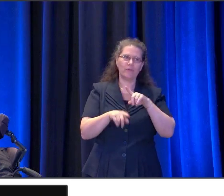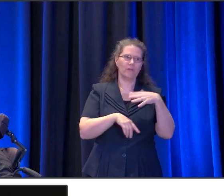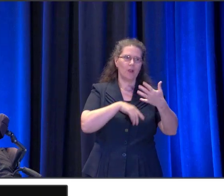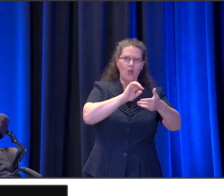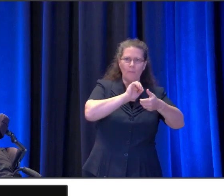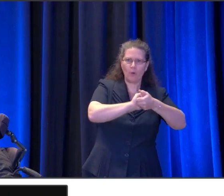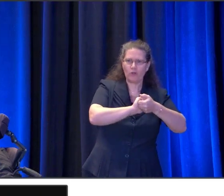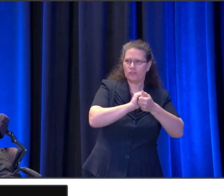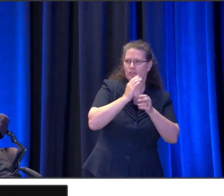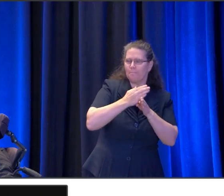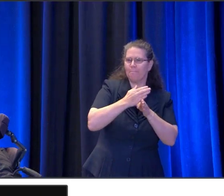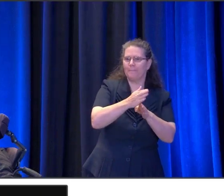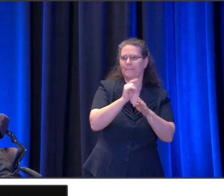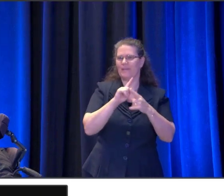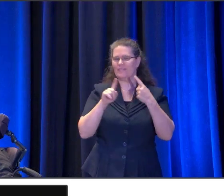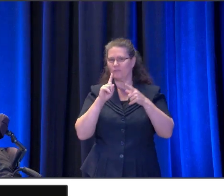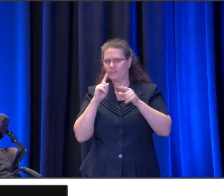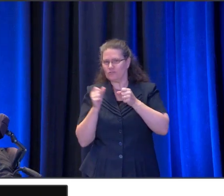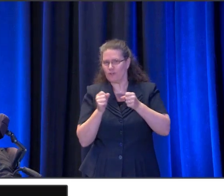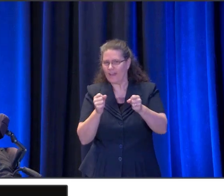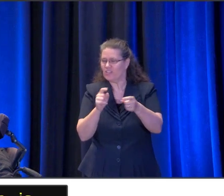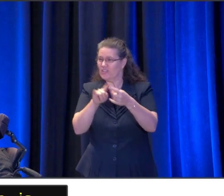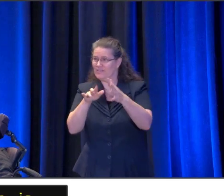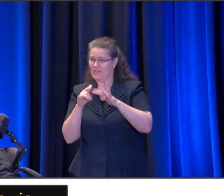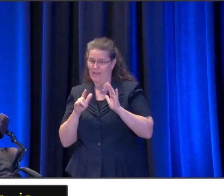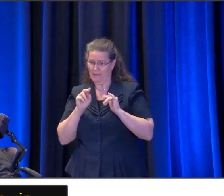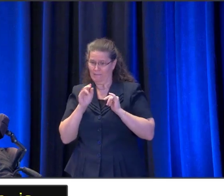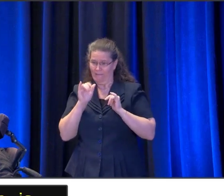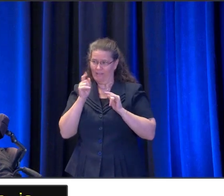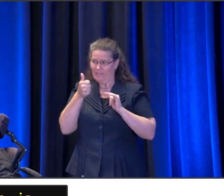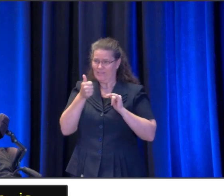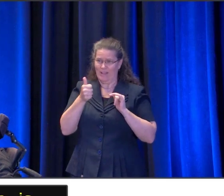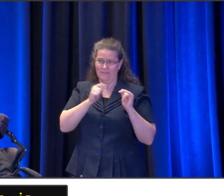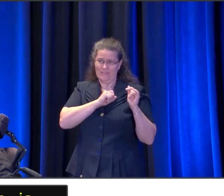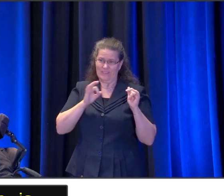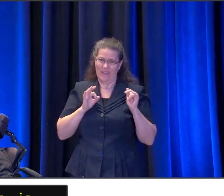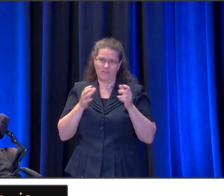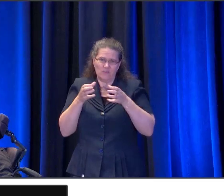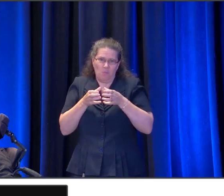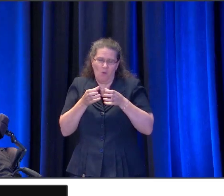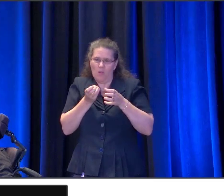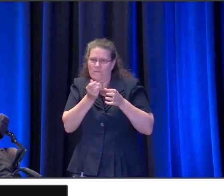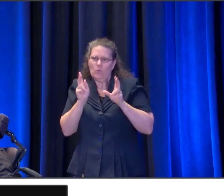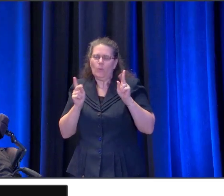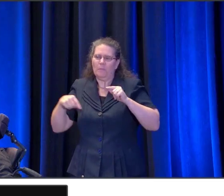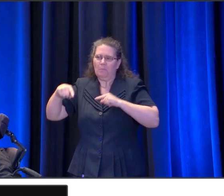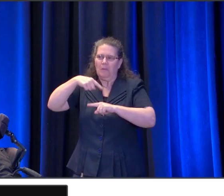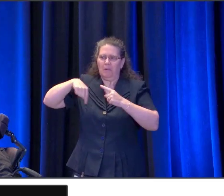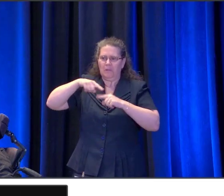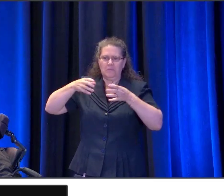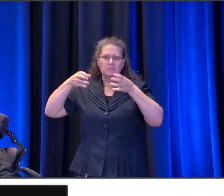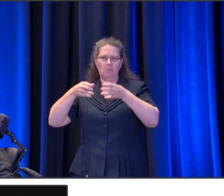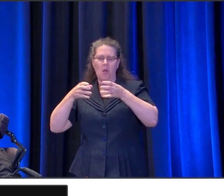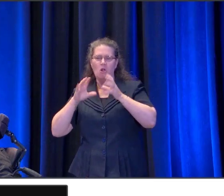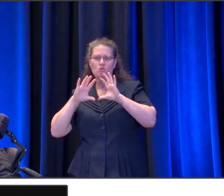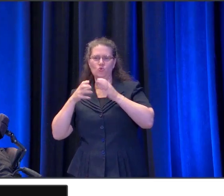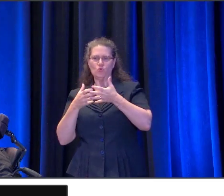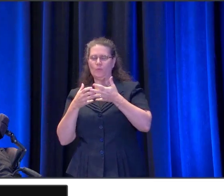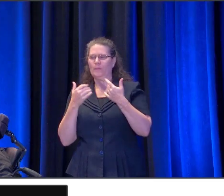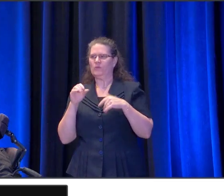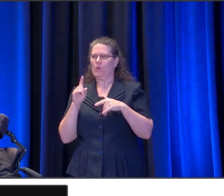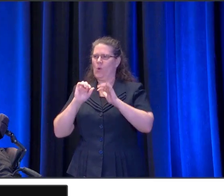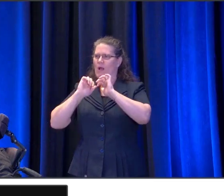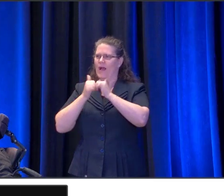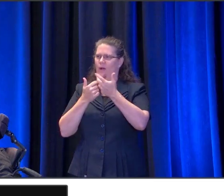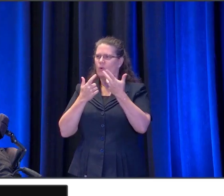strategies, and it's got a small staff, right? There's not a lot of people doing all the work in this organization. And so how